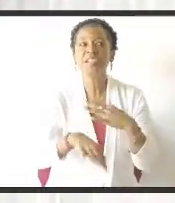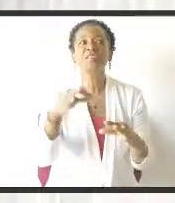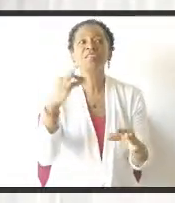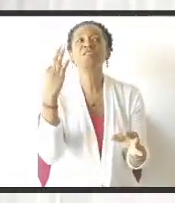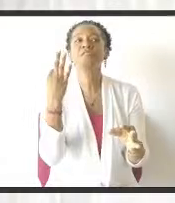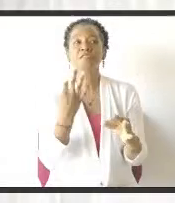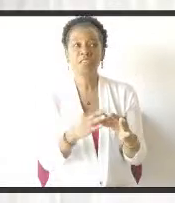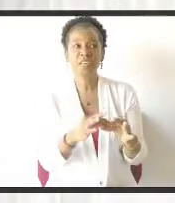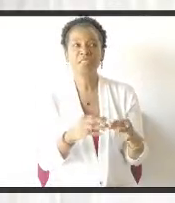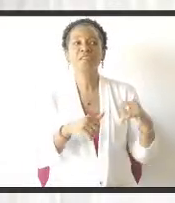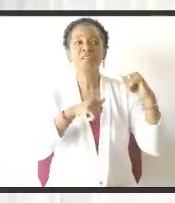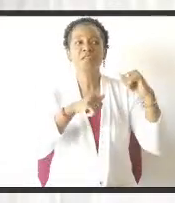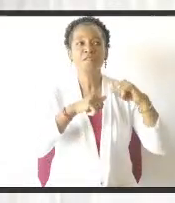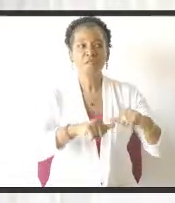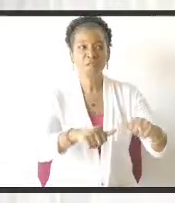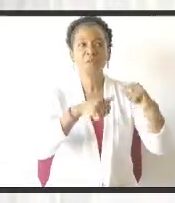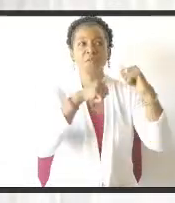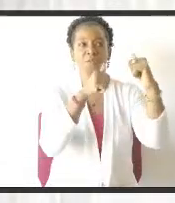There has to be aim,